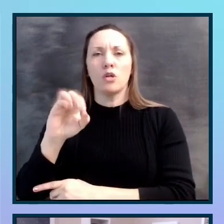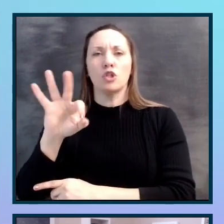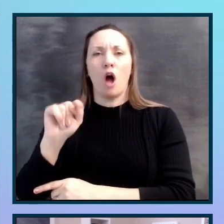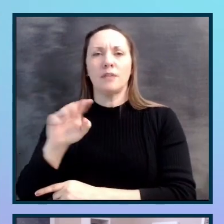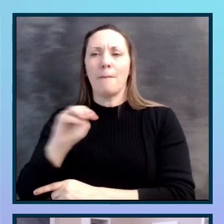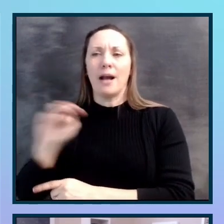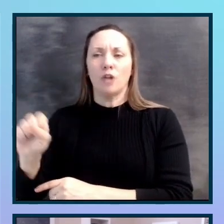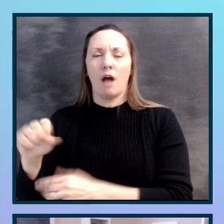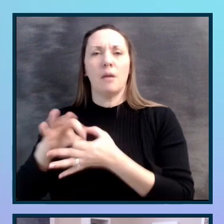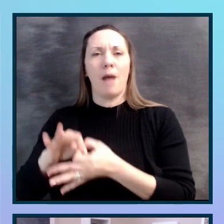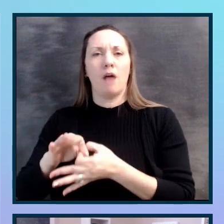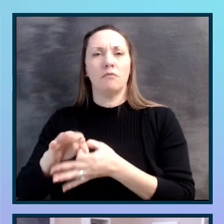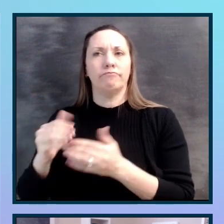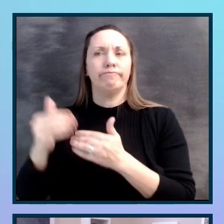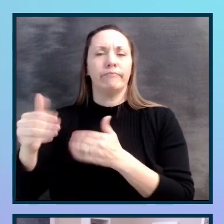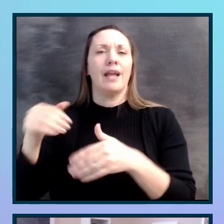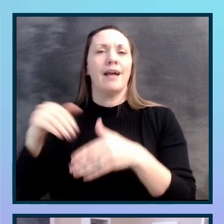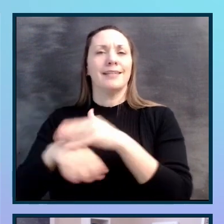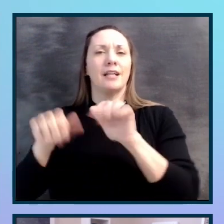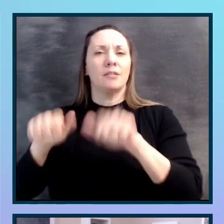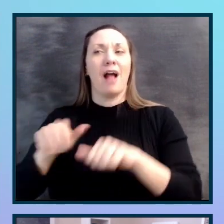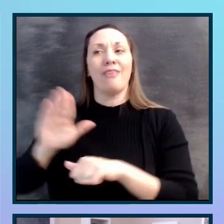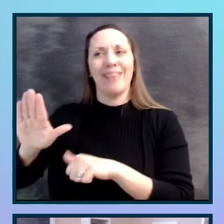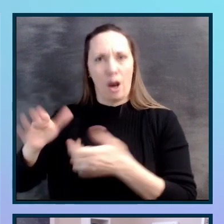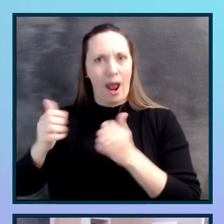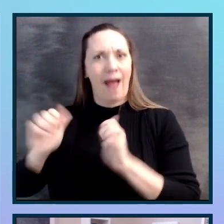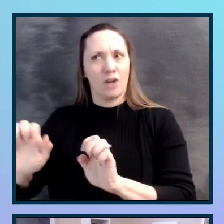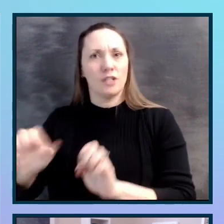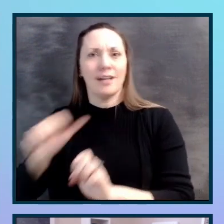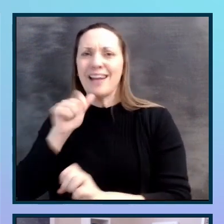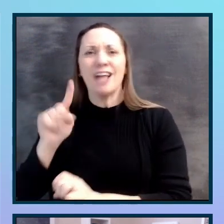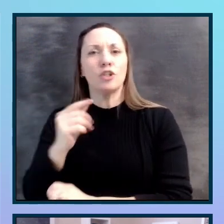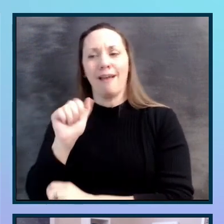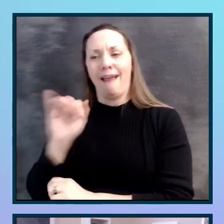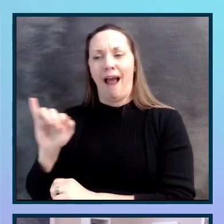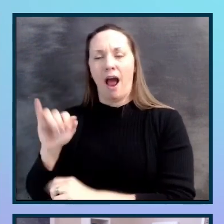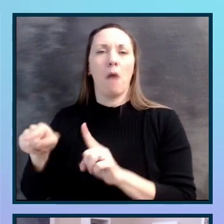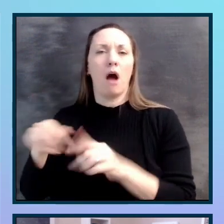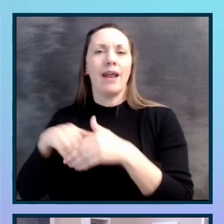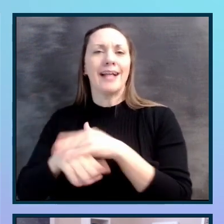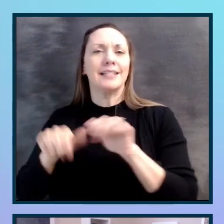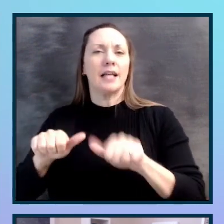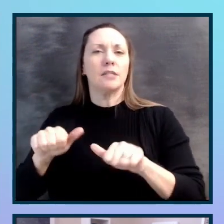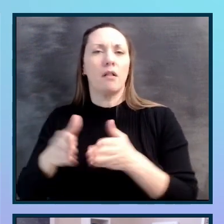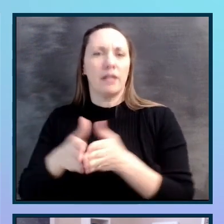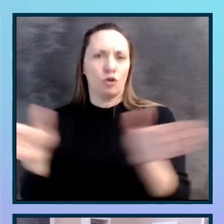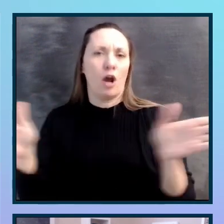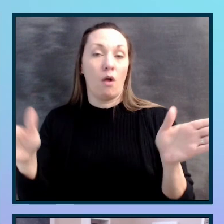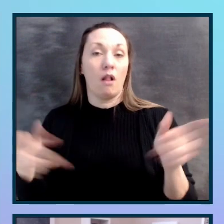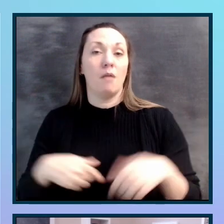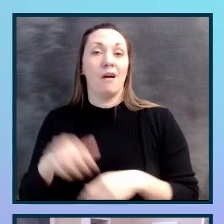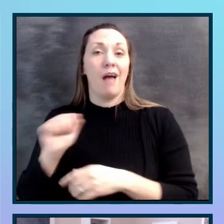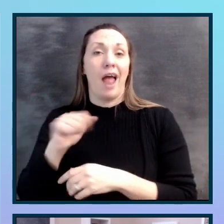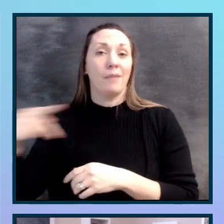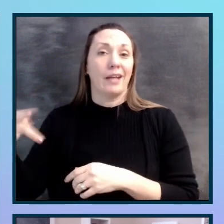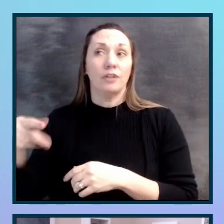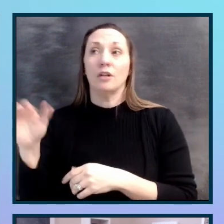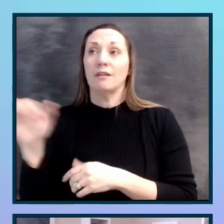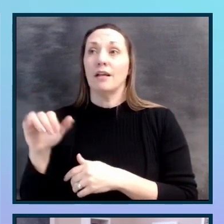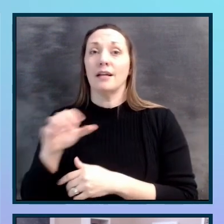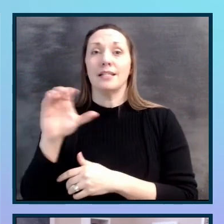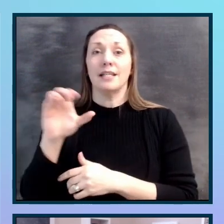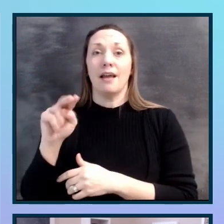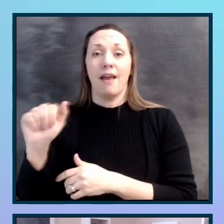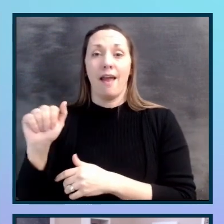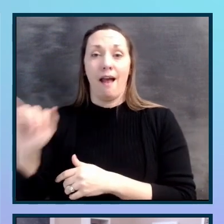accessibility about their efforts, not only on AI, but in accessibility in general. But, applications like Seeing